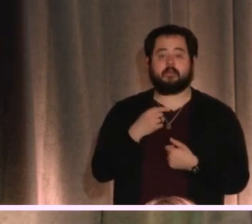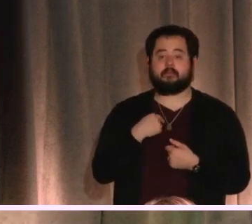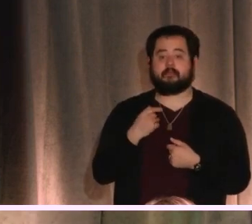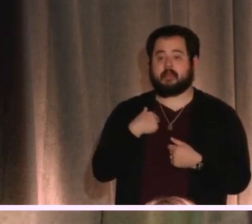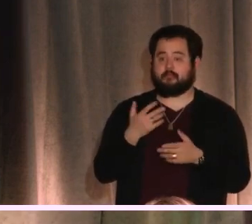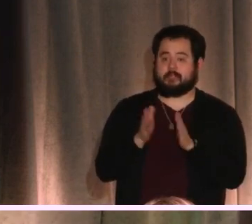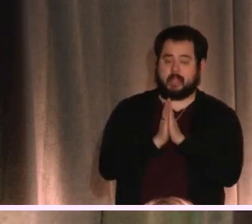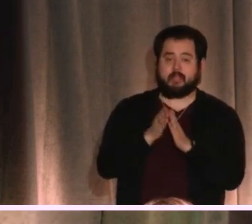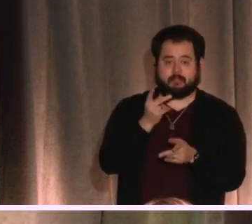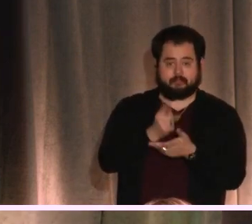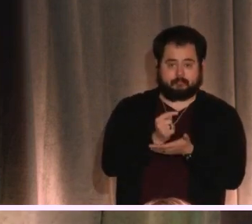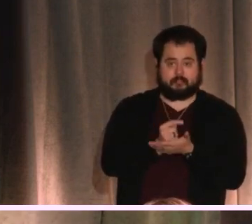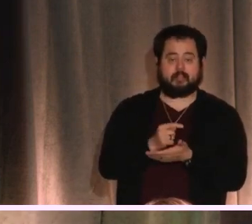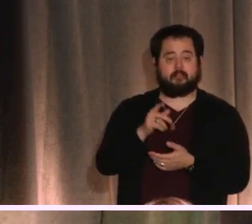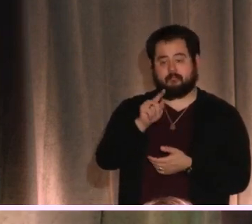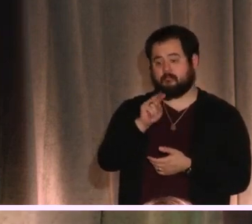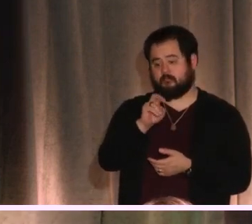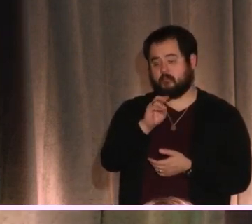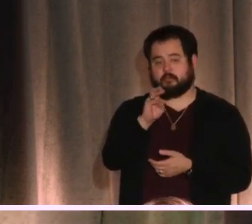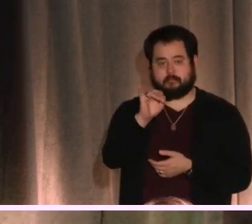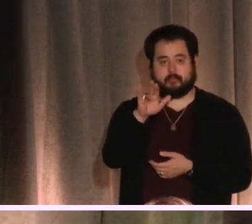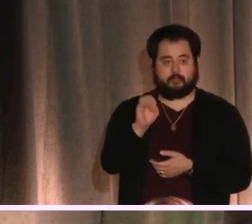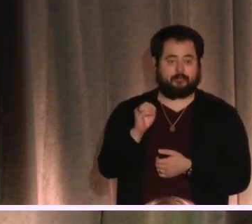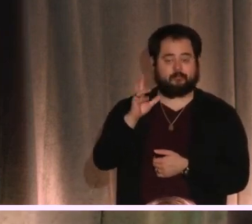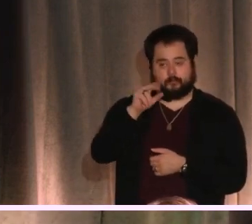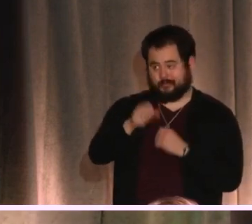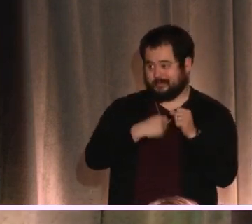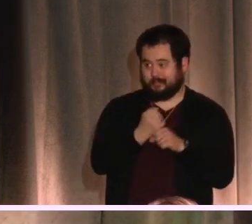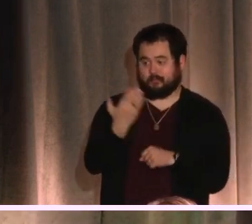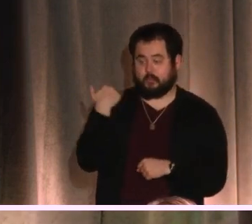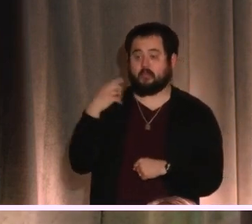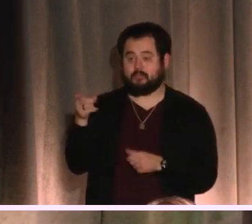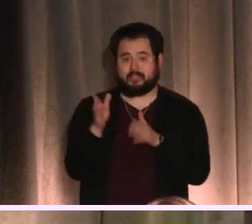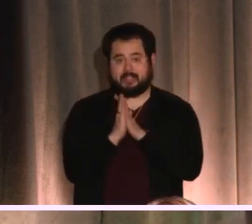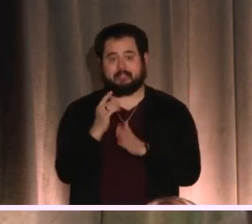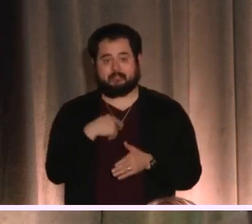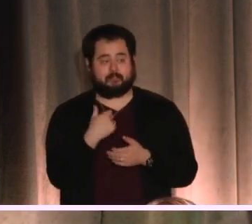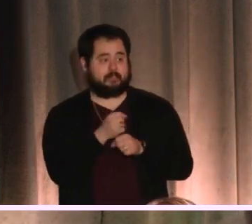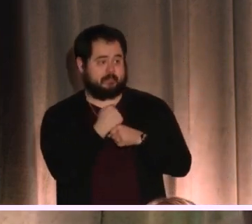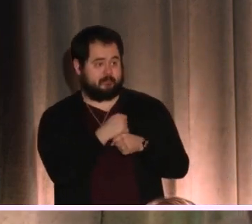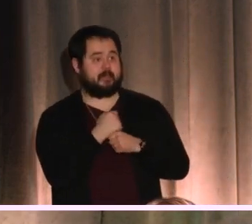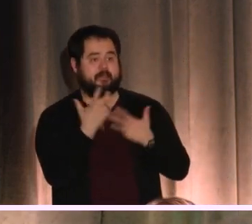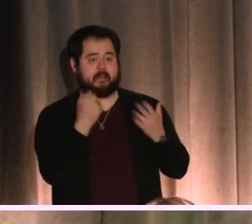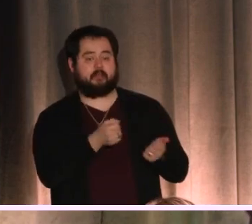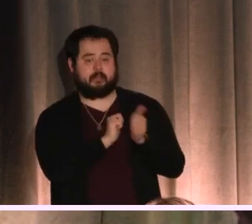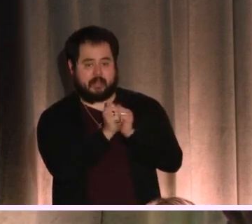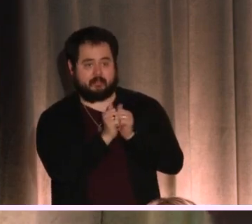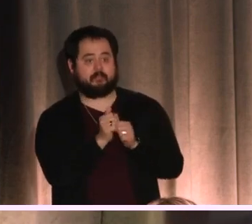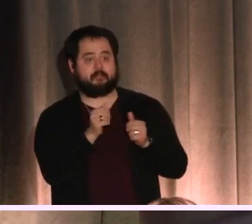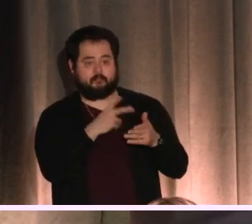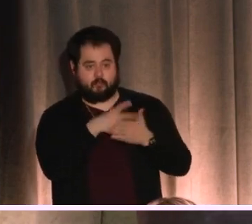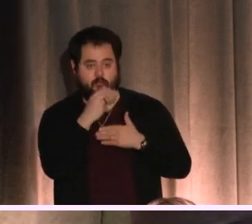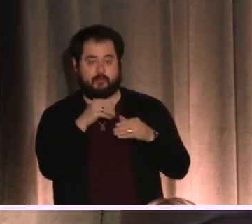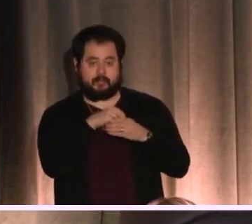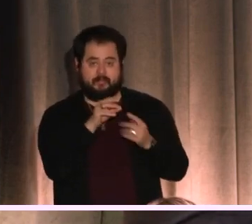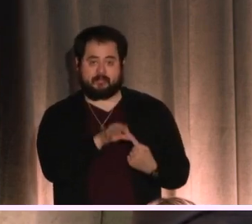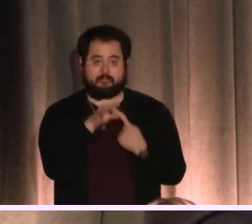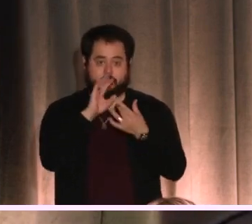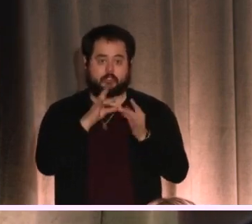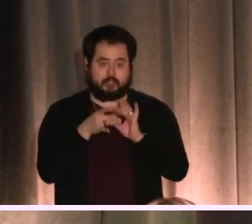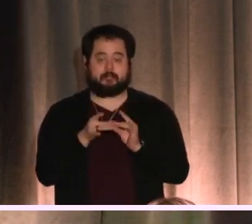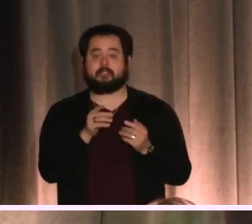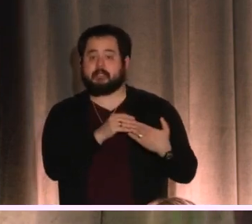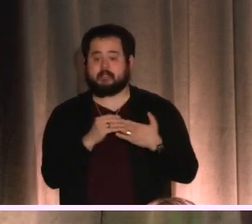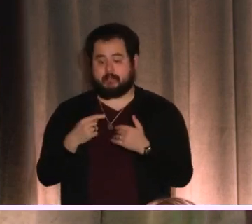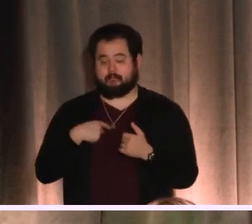years ago. And then she asked me to create the Healthy Athlete Program in Special Olympics, which I did, which led Rick and I to form